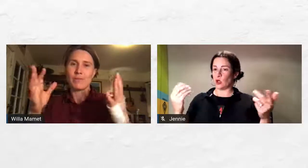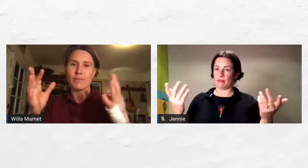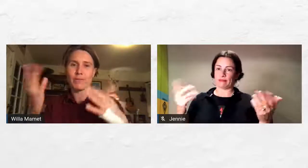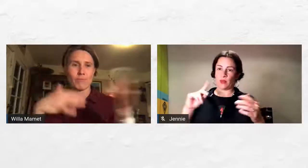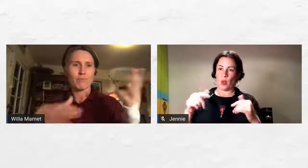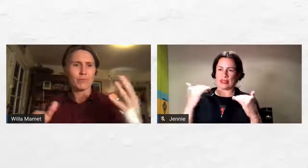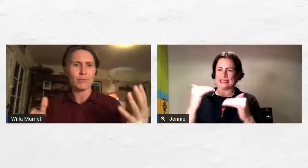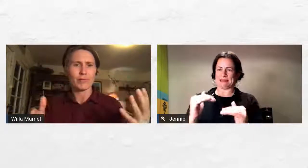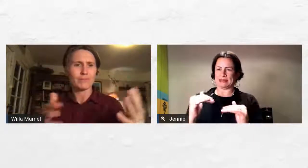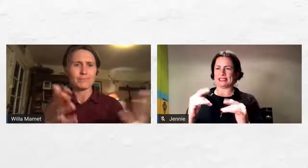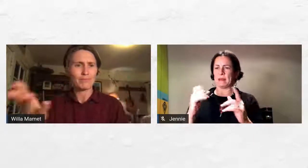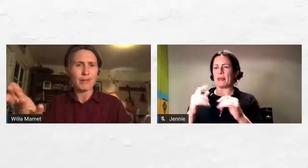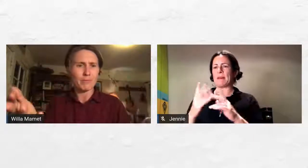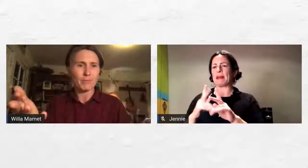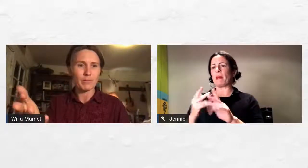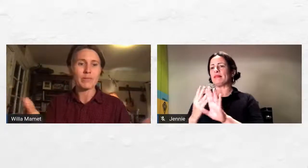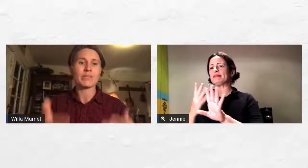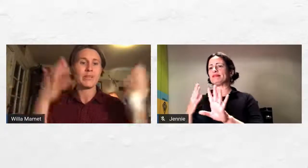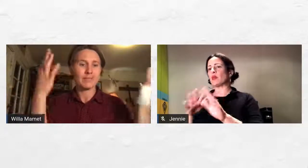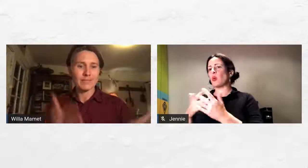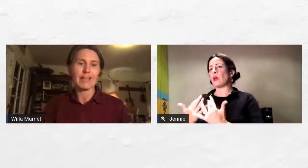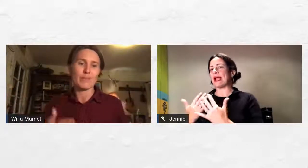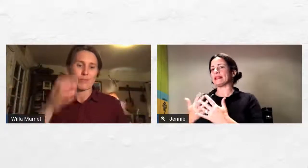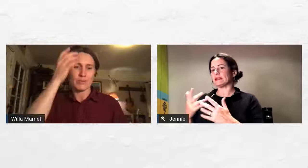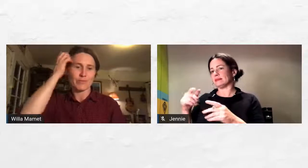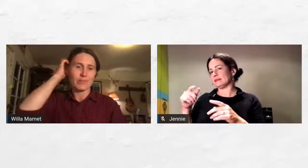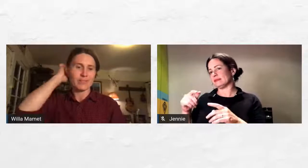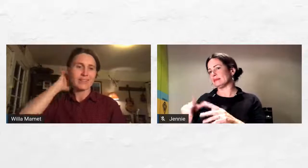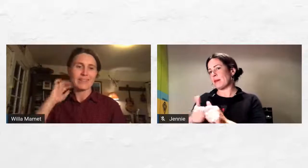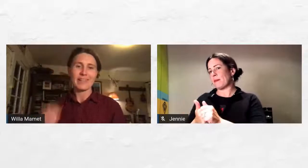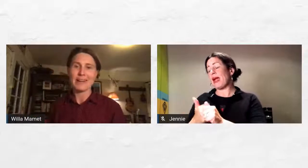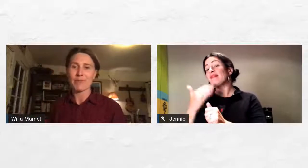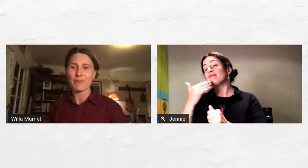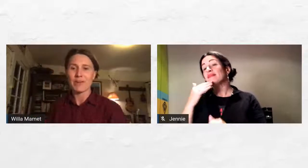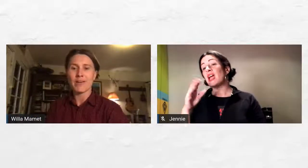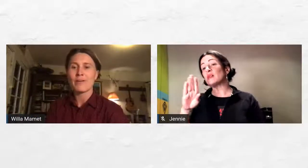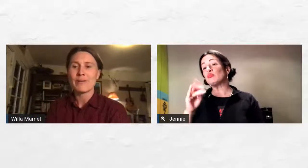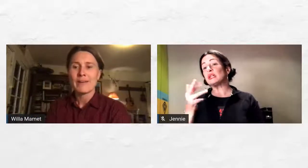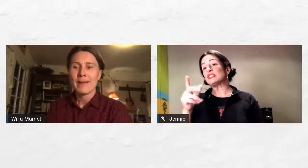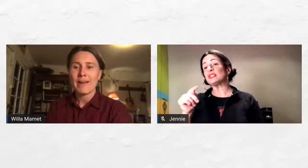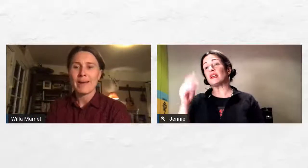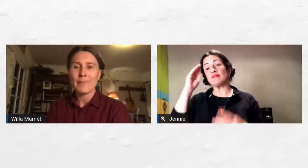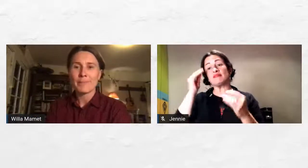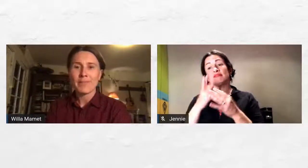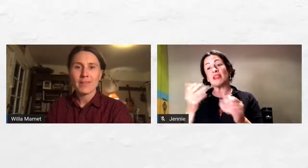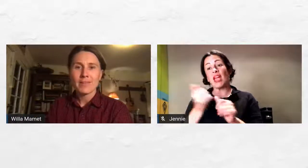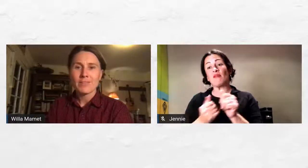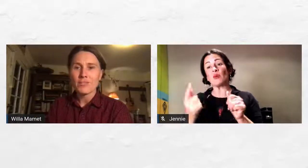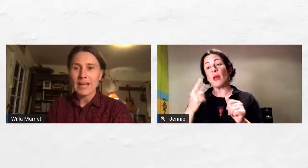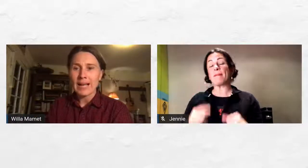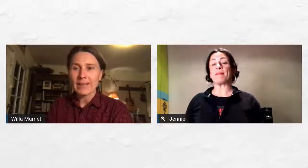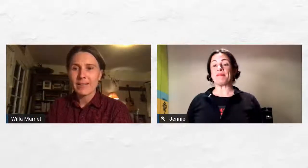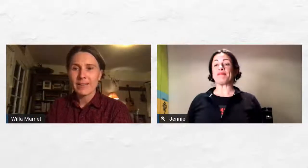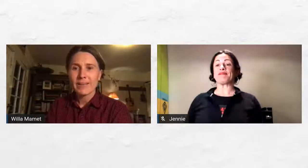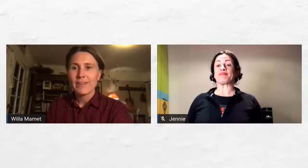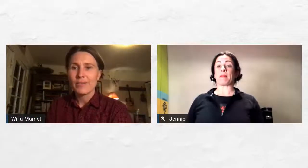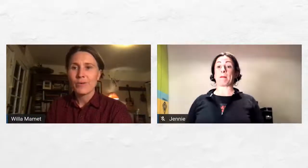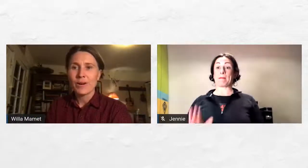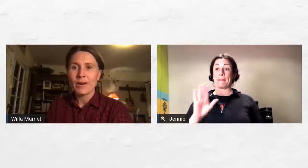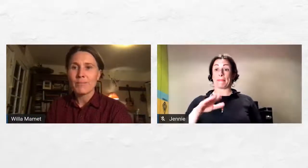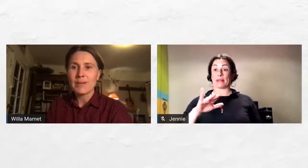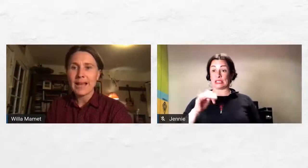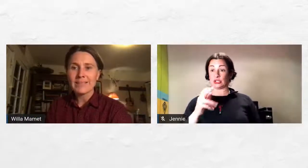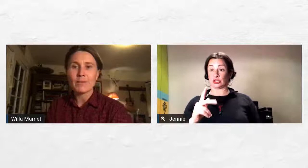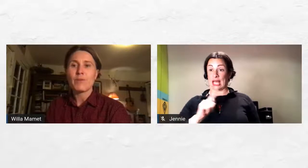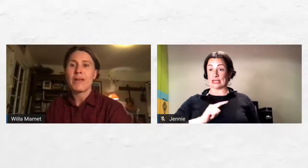many people through the platform that we're using. Thank you, Bridget, for letting everyone know. Jack,